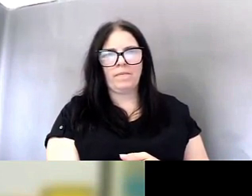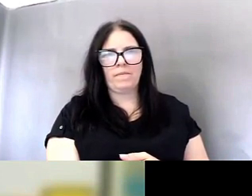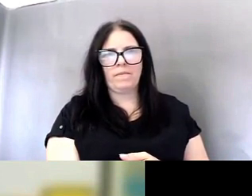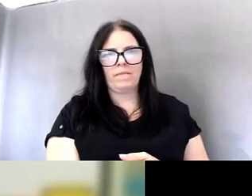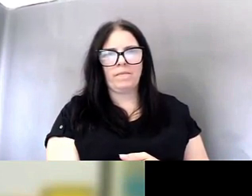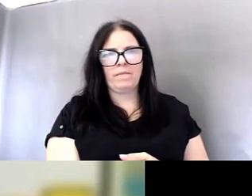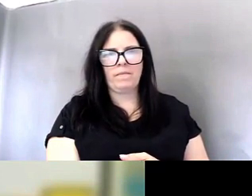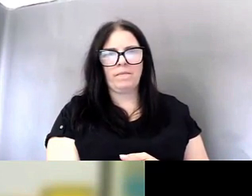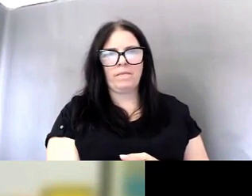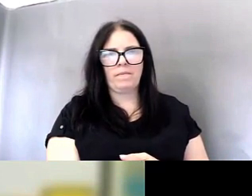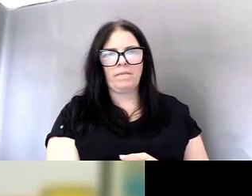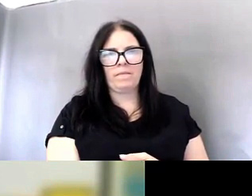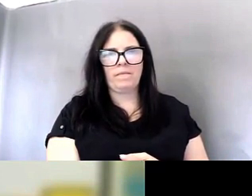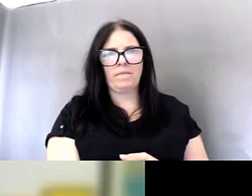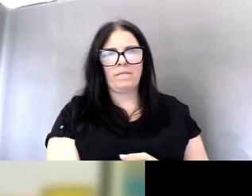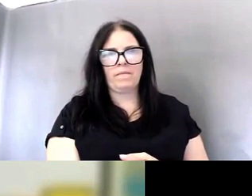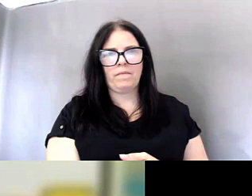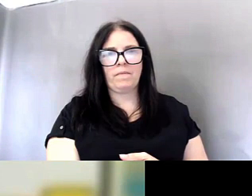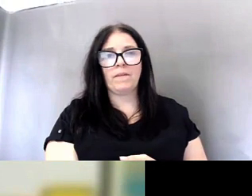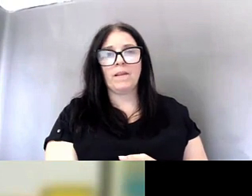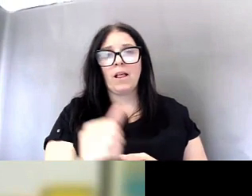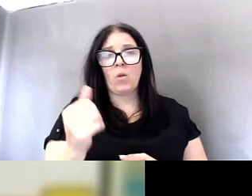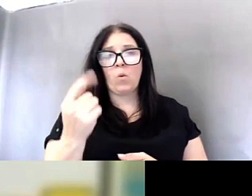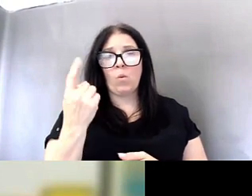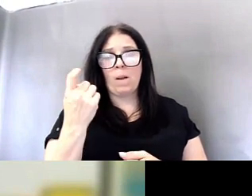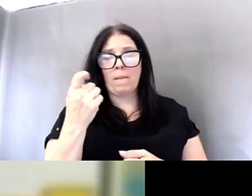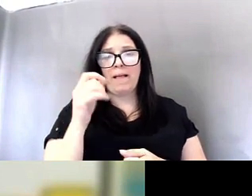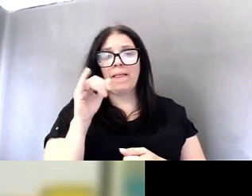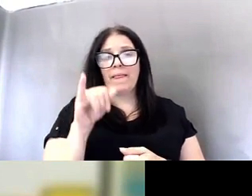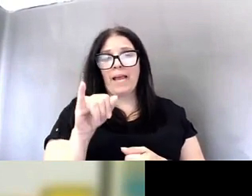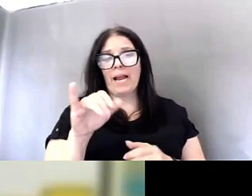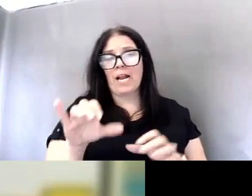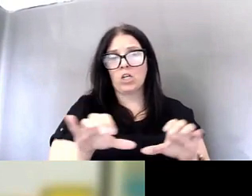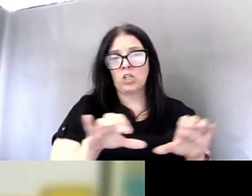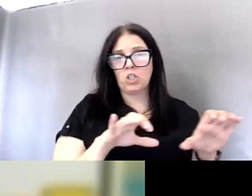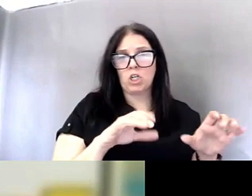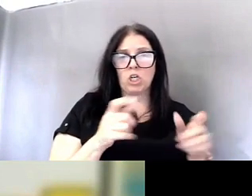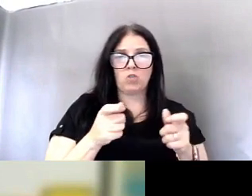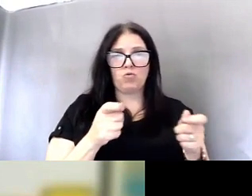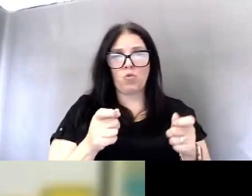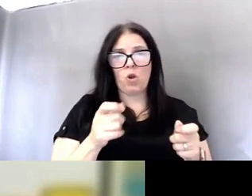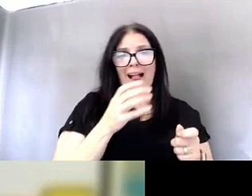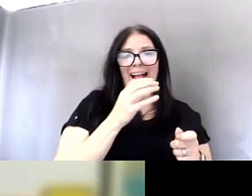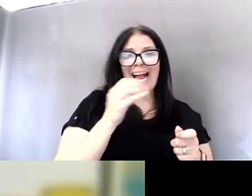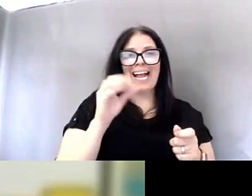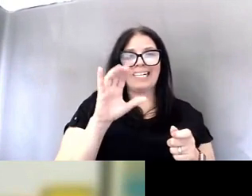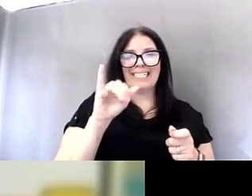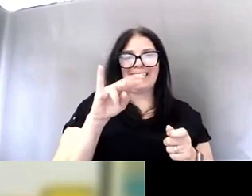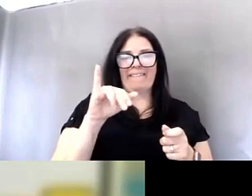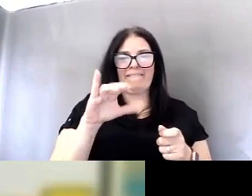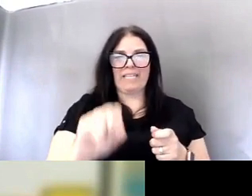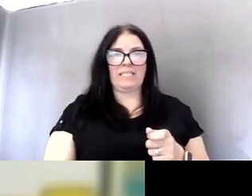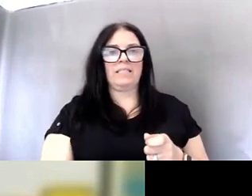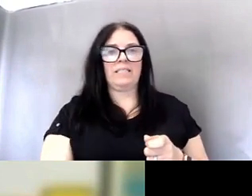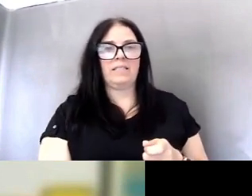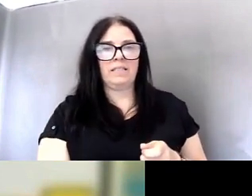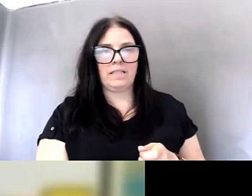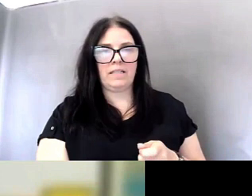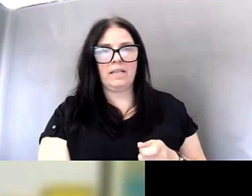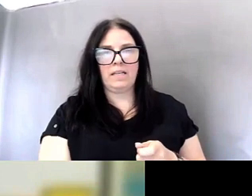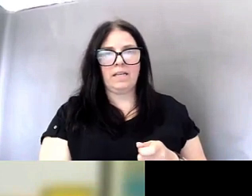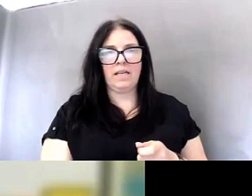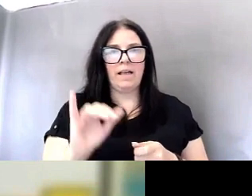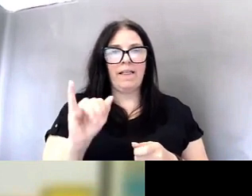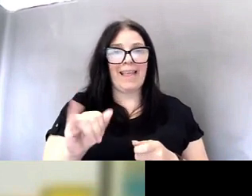And one more, Control F and Civics. This is a Canadian organization. So if you want to get